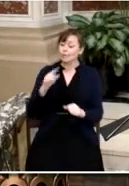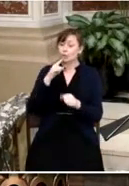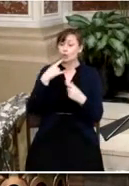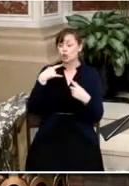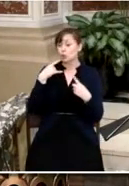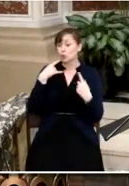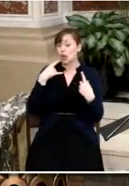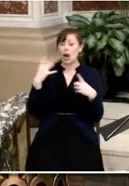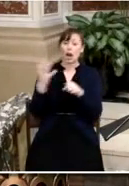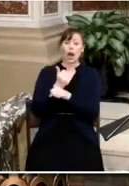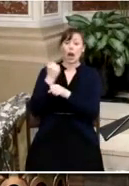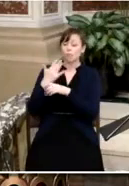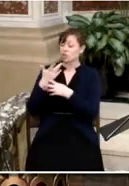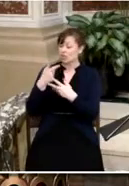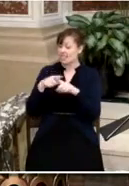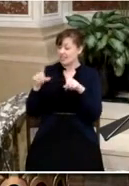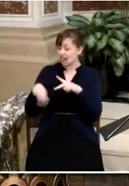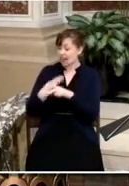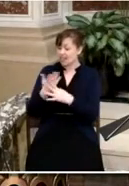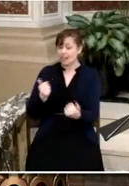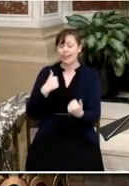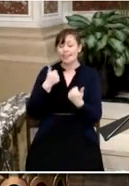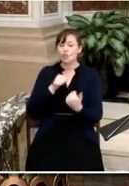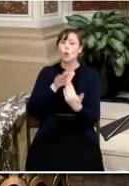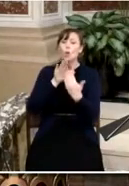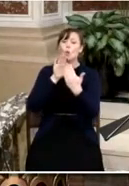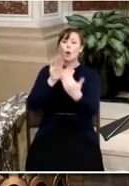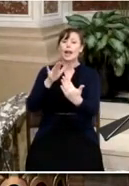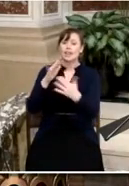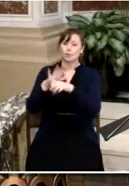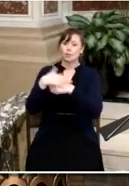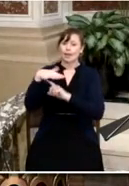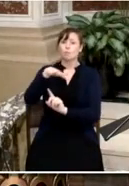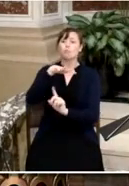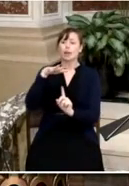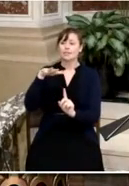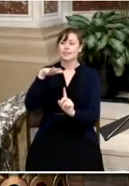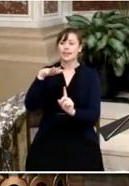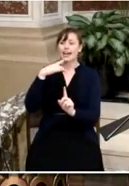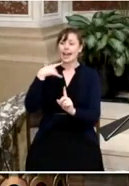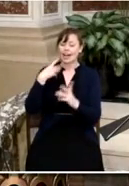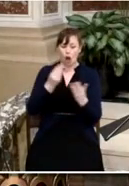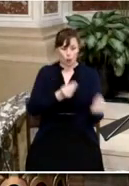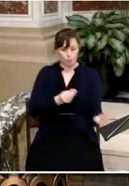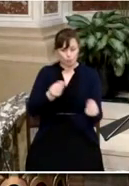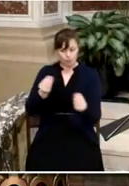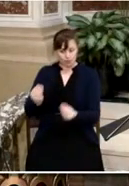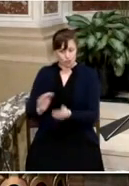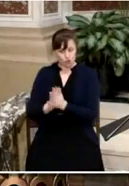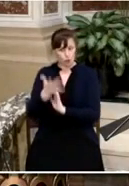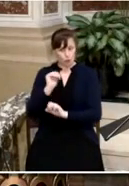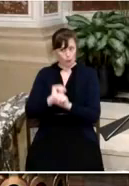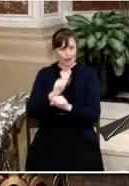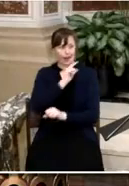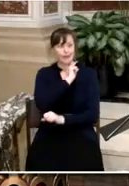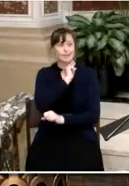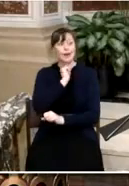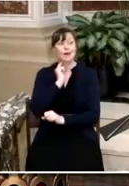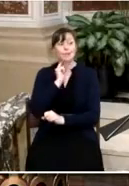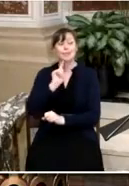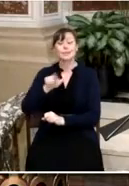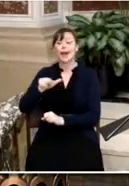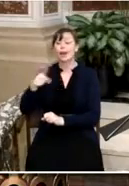things in the very way that we make him present in our ministry as priests and